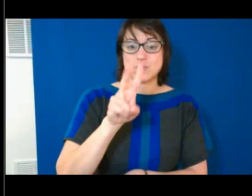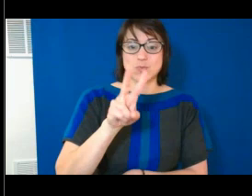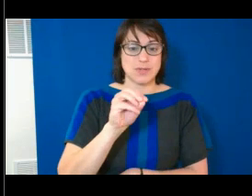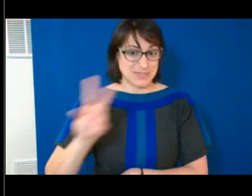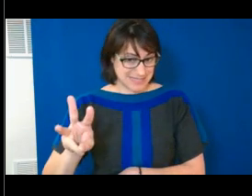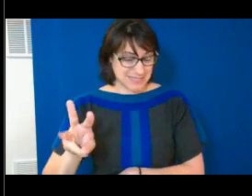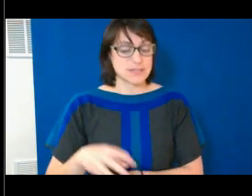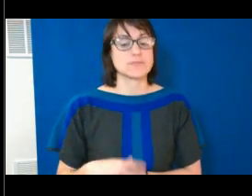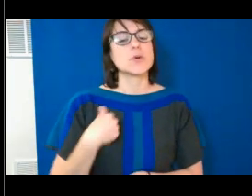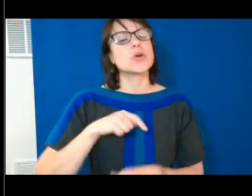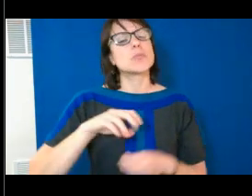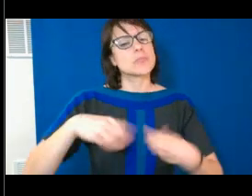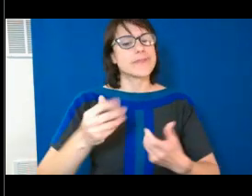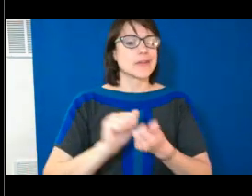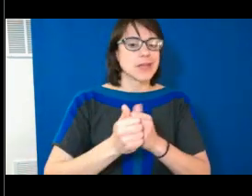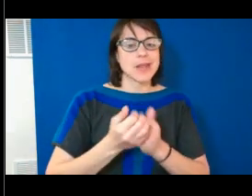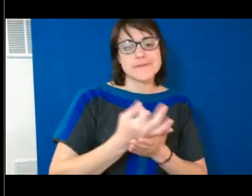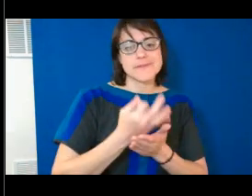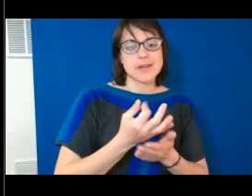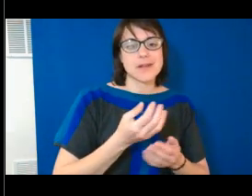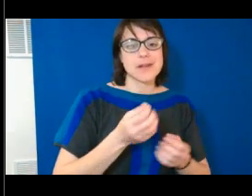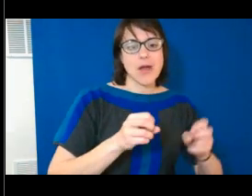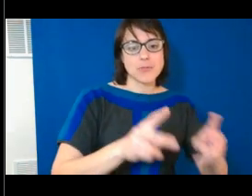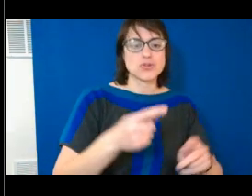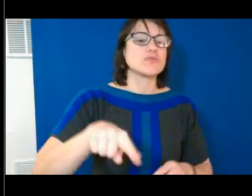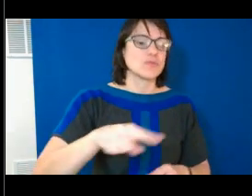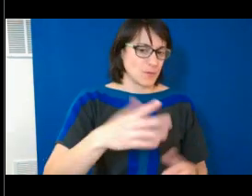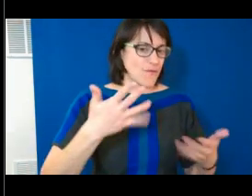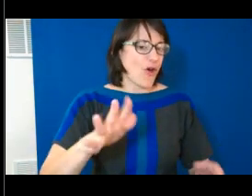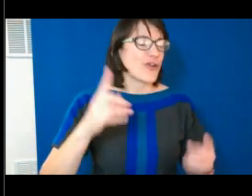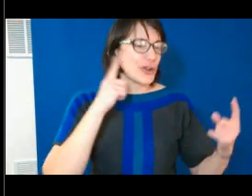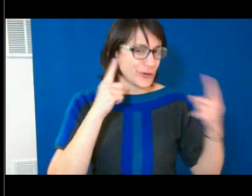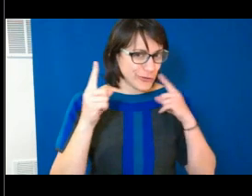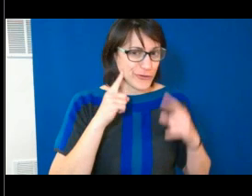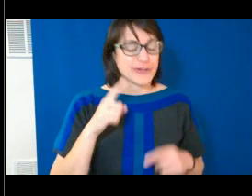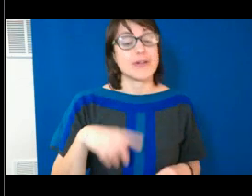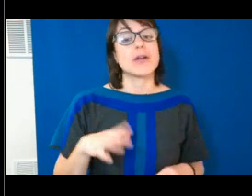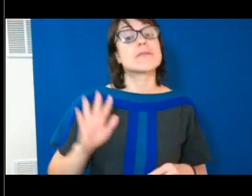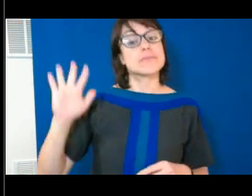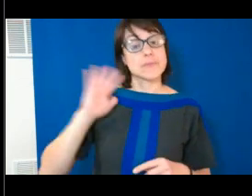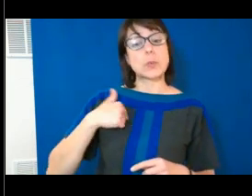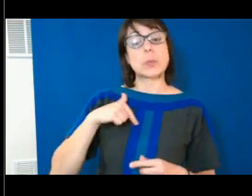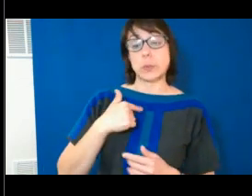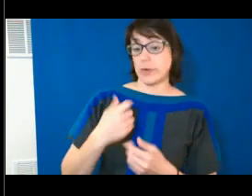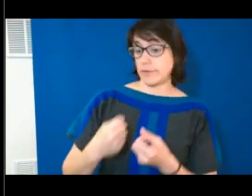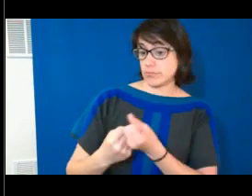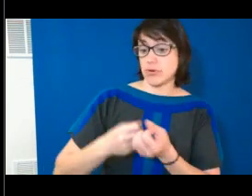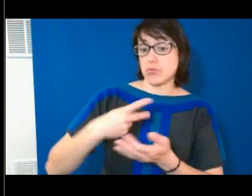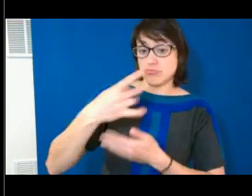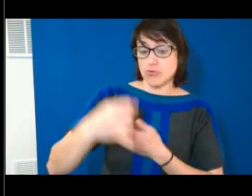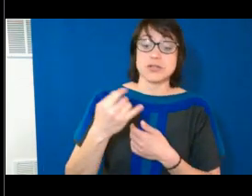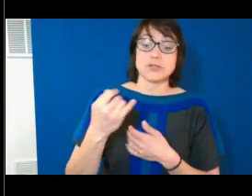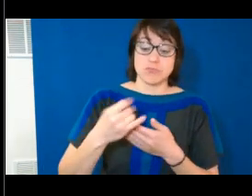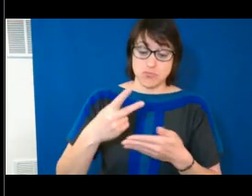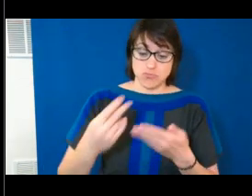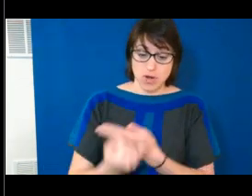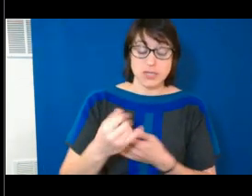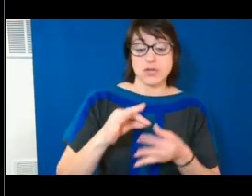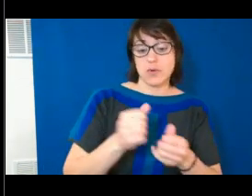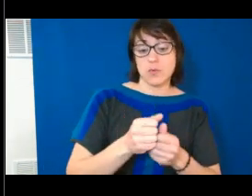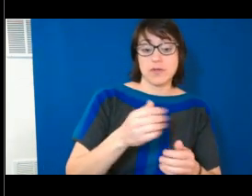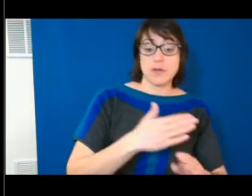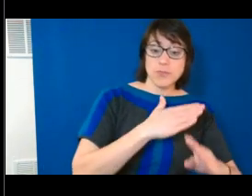provide competitive funding opportunities that you've already heard about. But in the past, we've funded projects related to prevention and research as well.